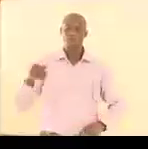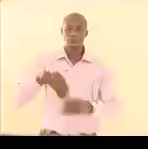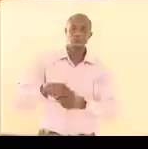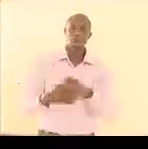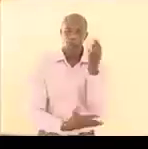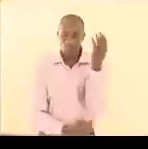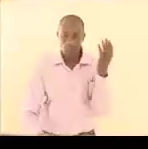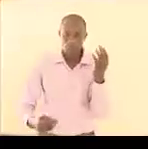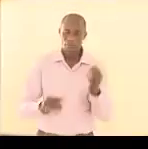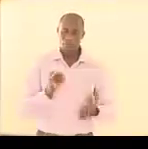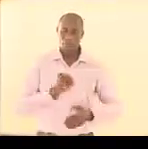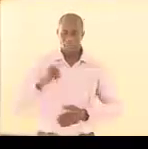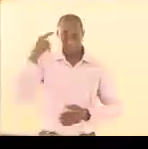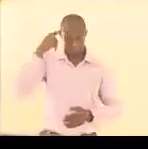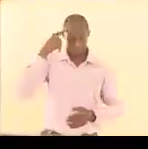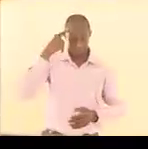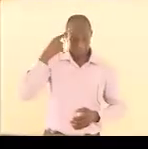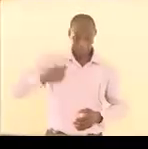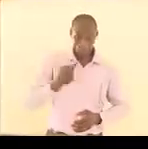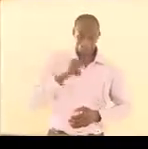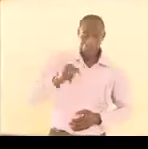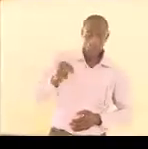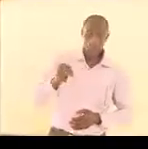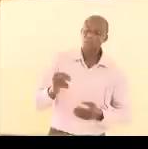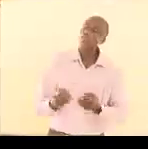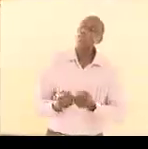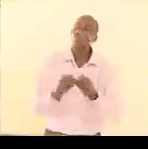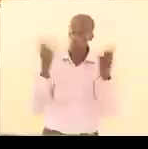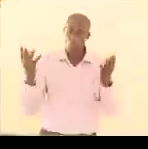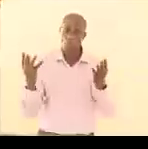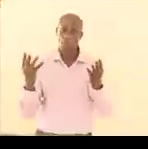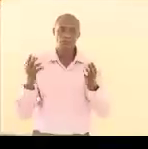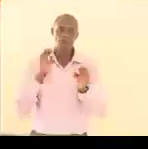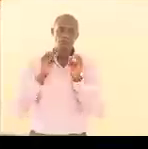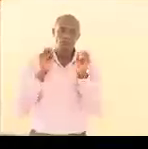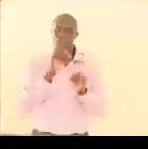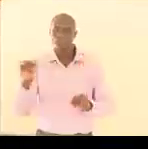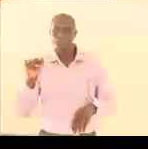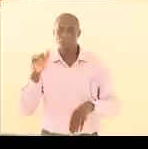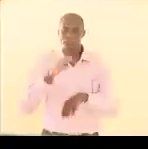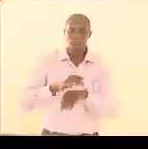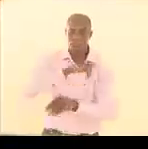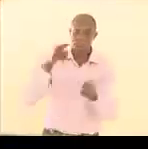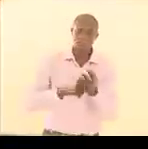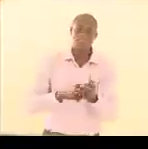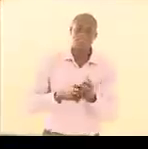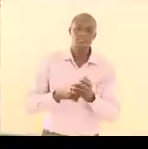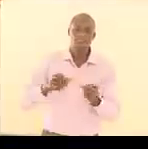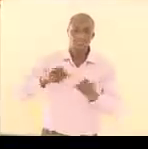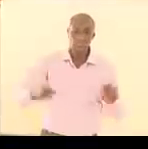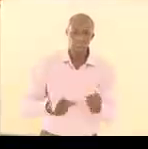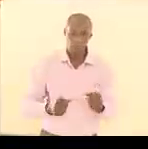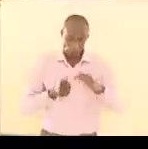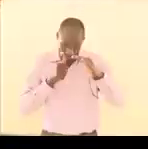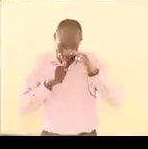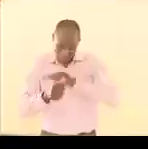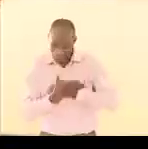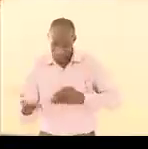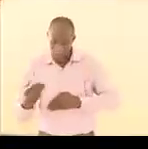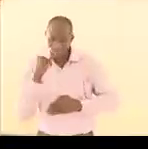in abject poverty. I think we need a lot of catechesis in this area. Hoarding is a